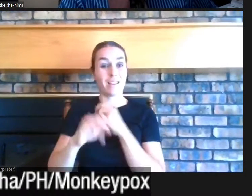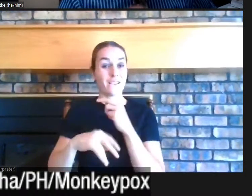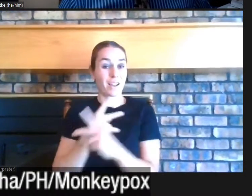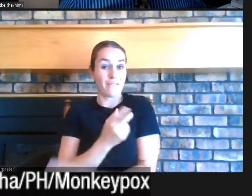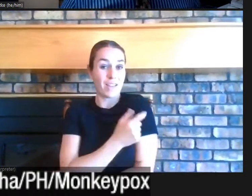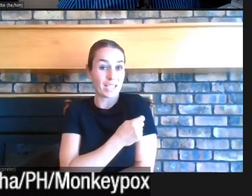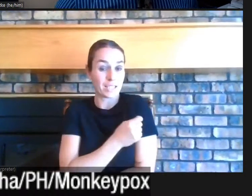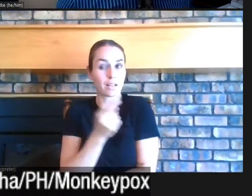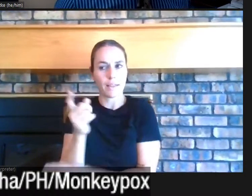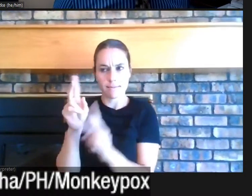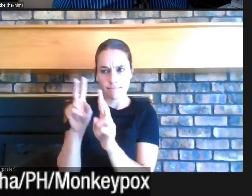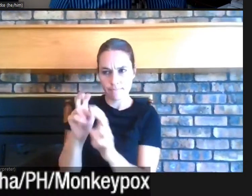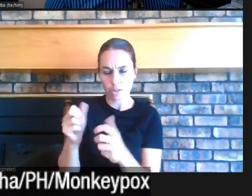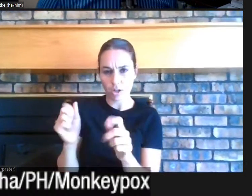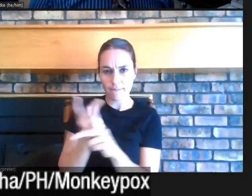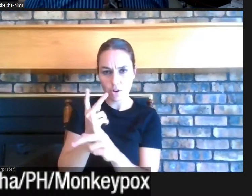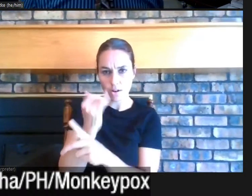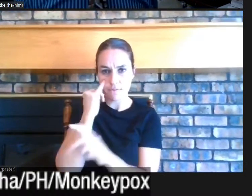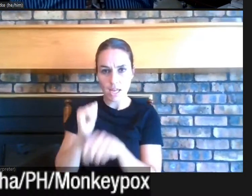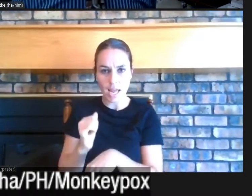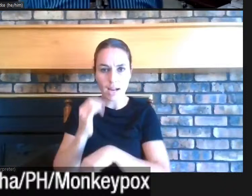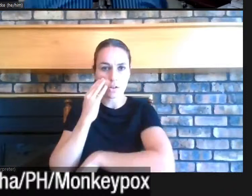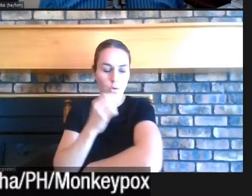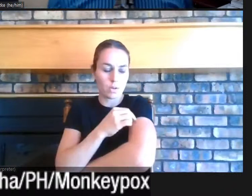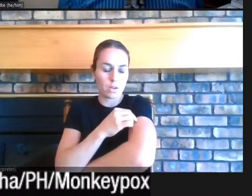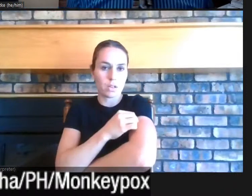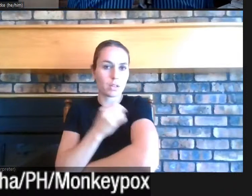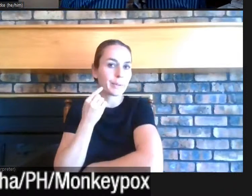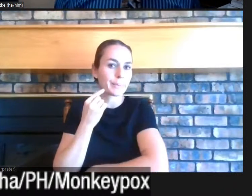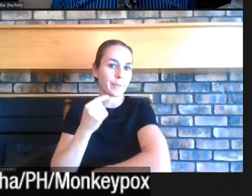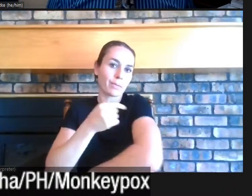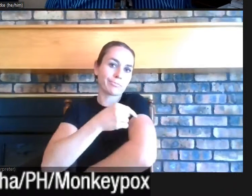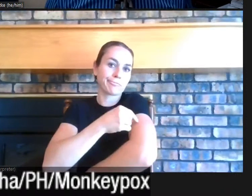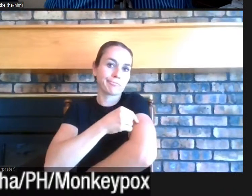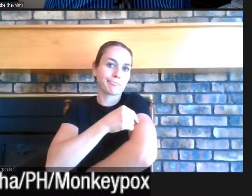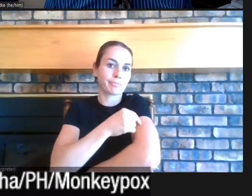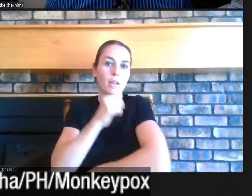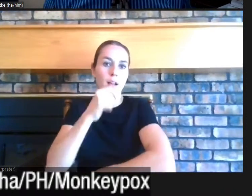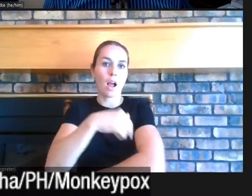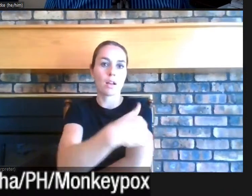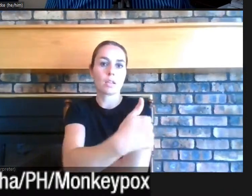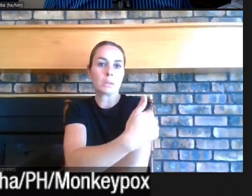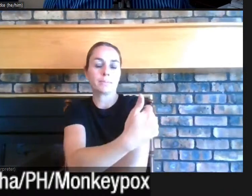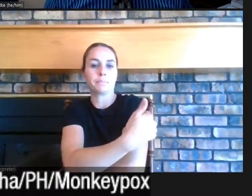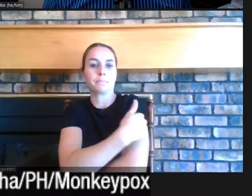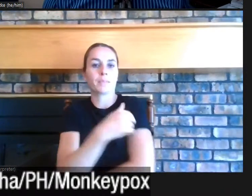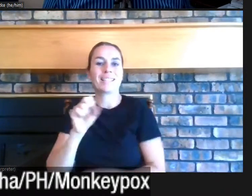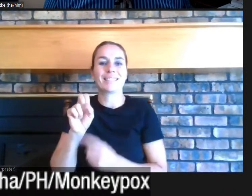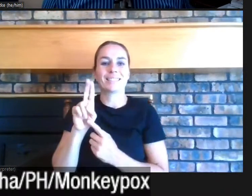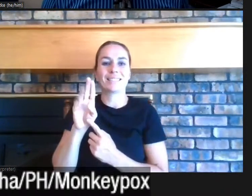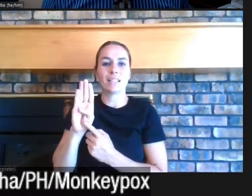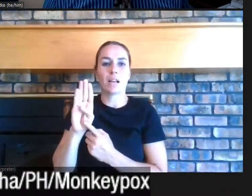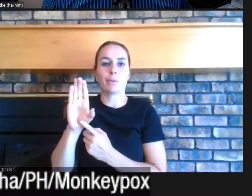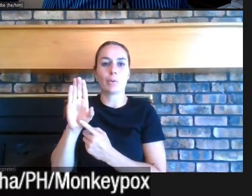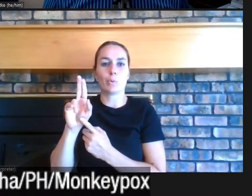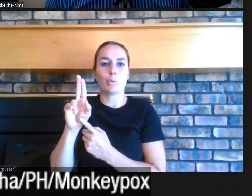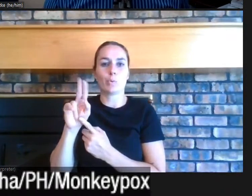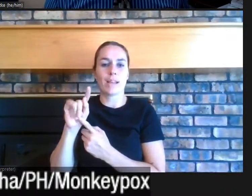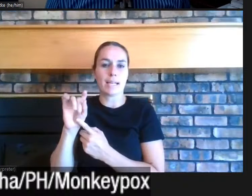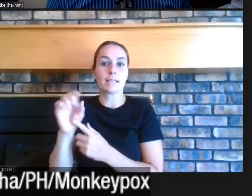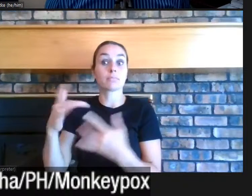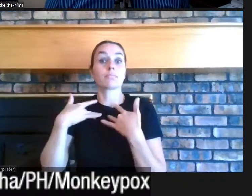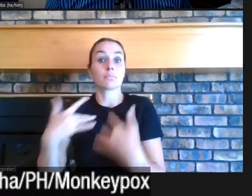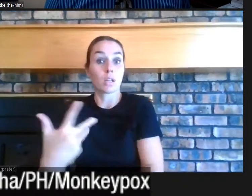this intradermally, meaning just under the skin, versus subcutaneously, which is slightly deeper, and the traditional method for vaccine